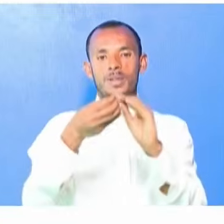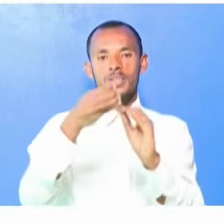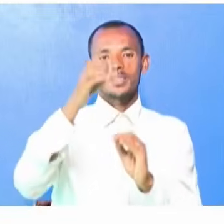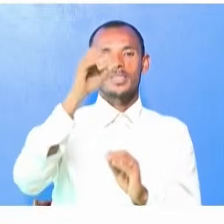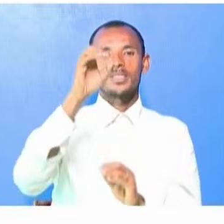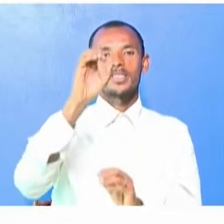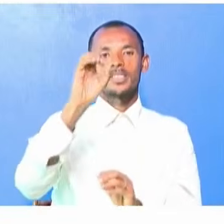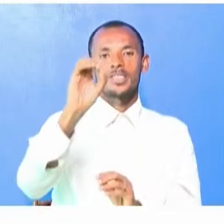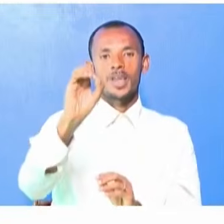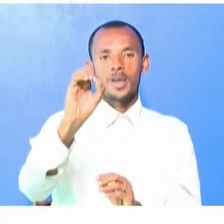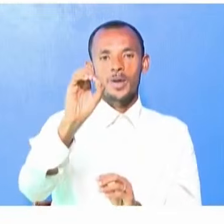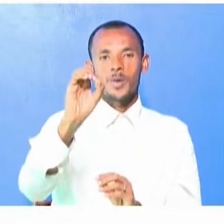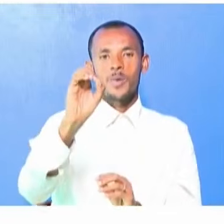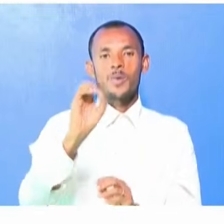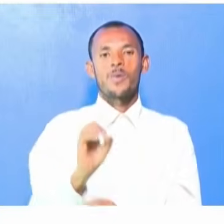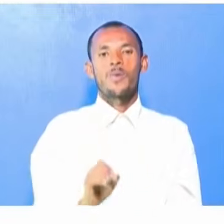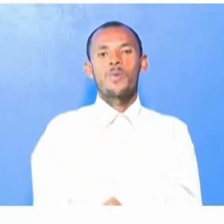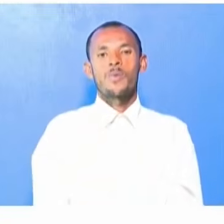0